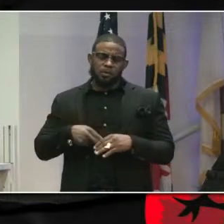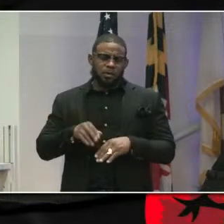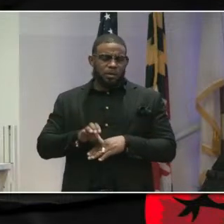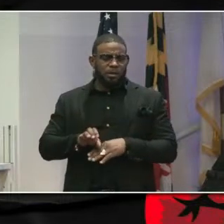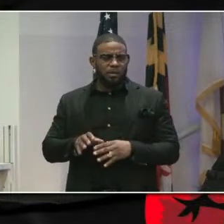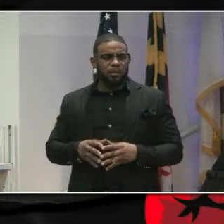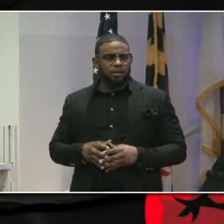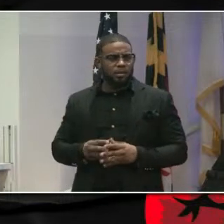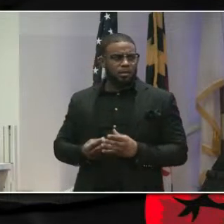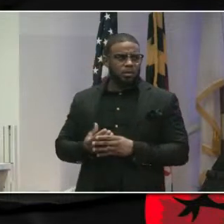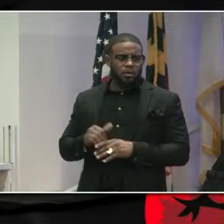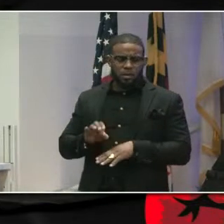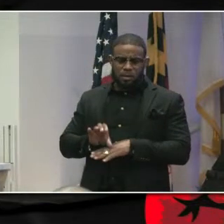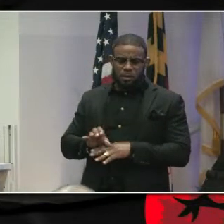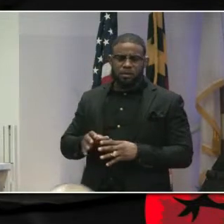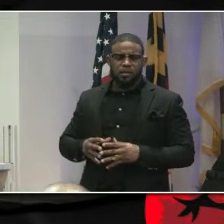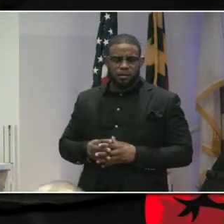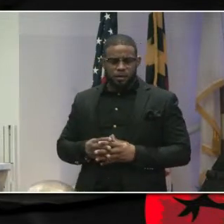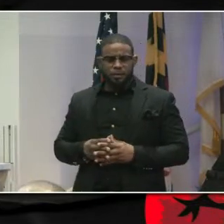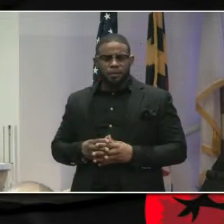church, grow with this church.